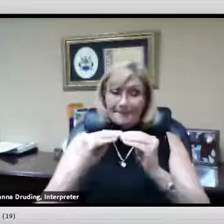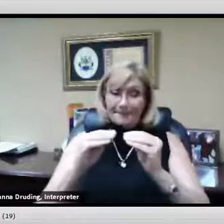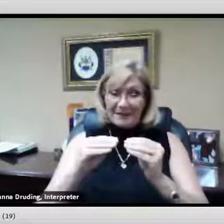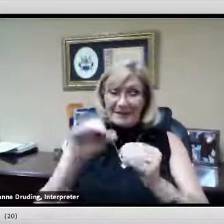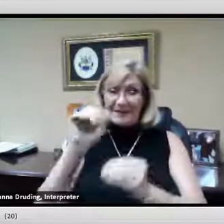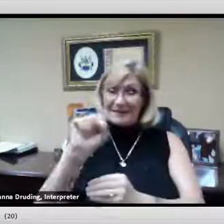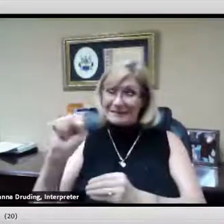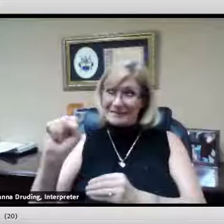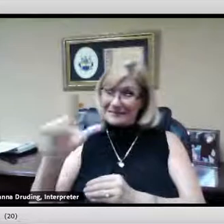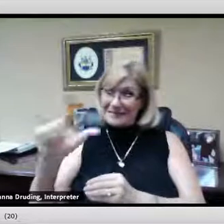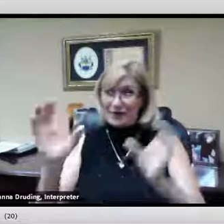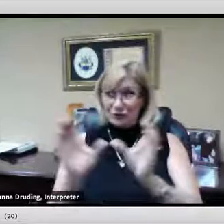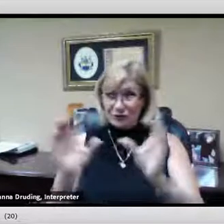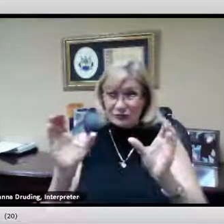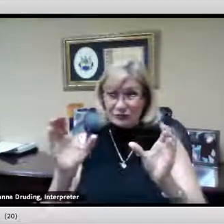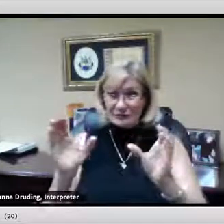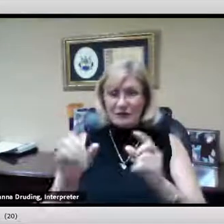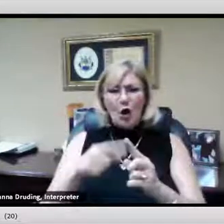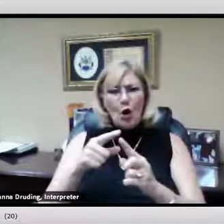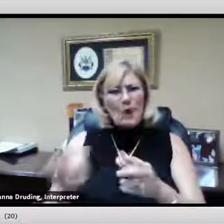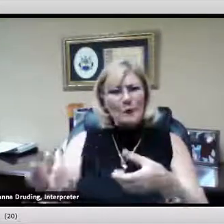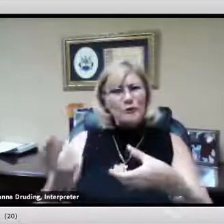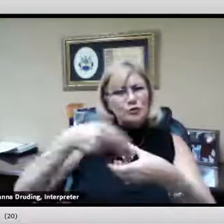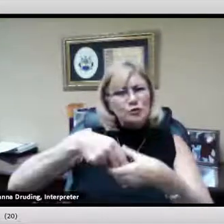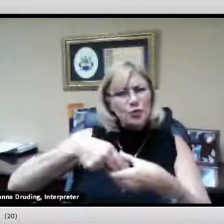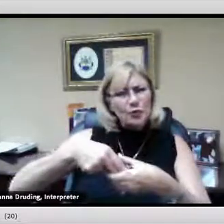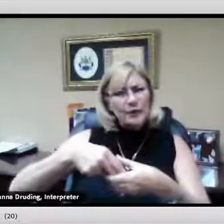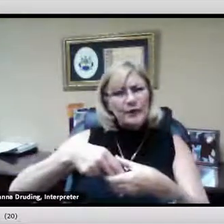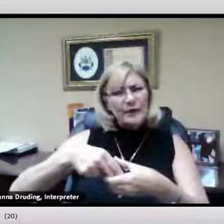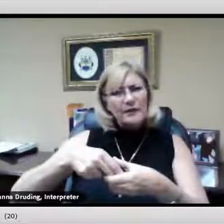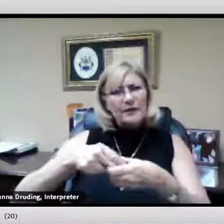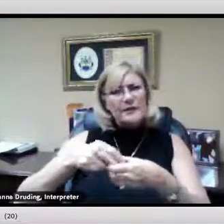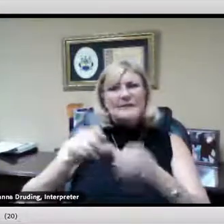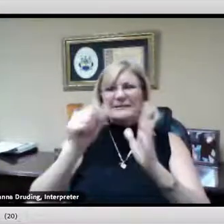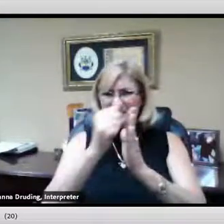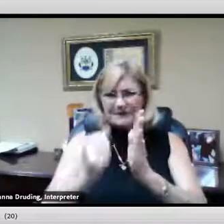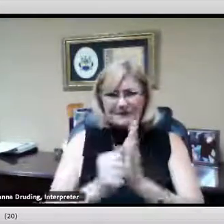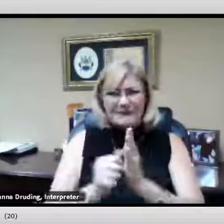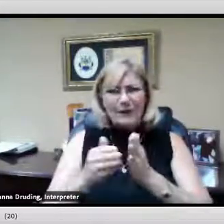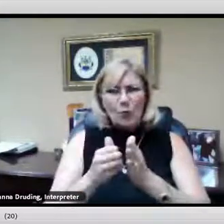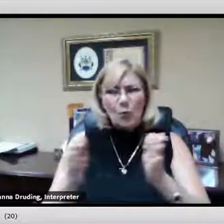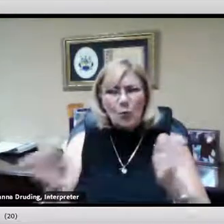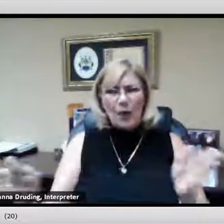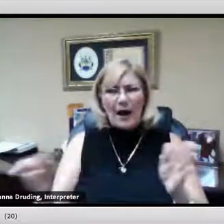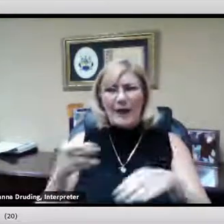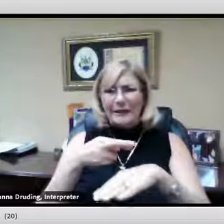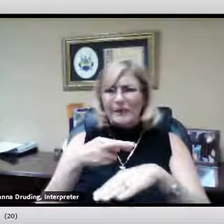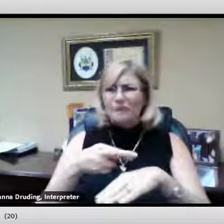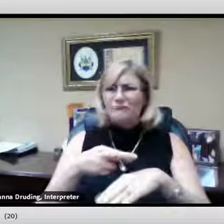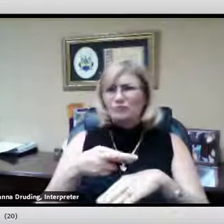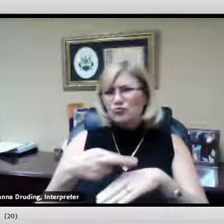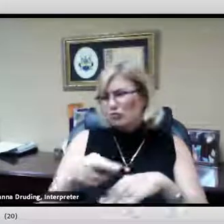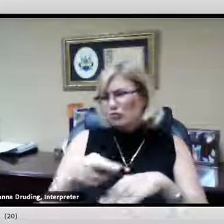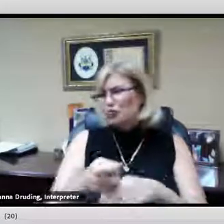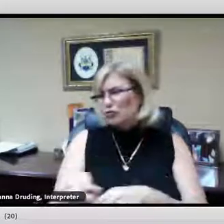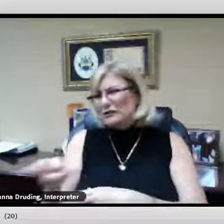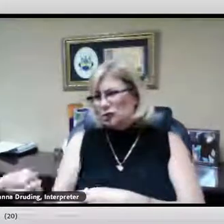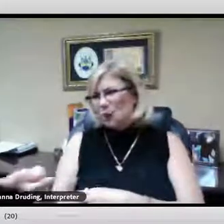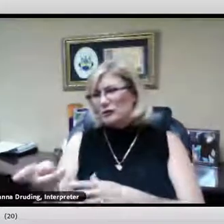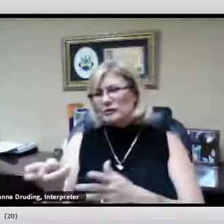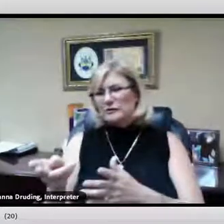certificates. When we joined a statewide resource sharing program,